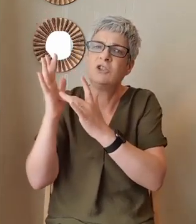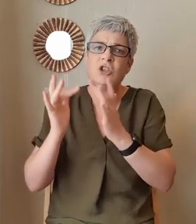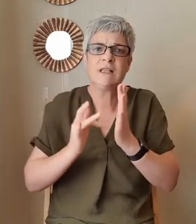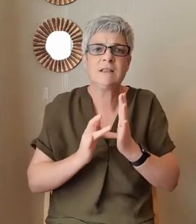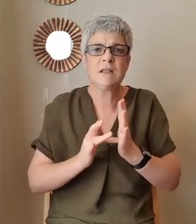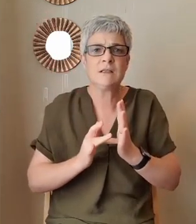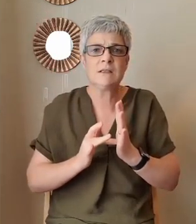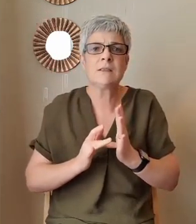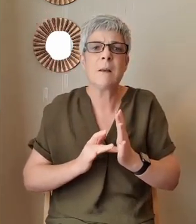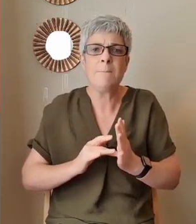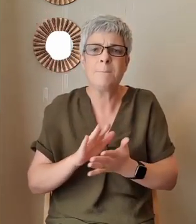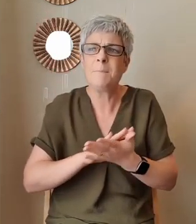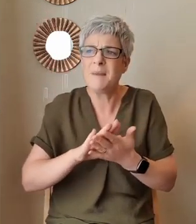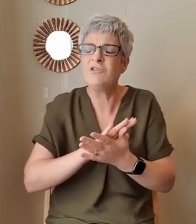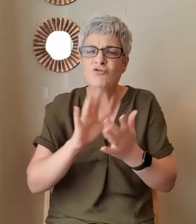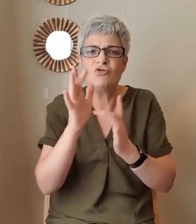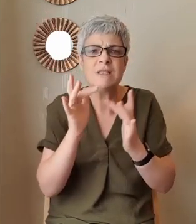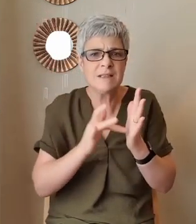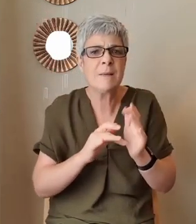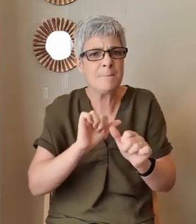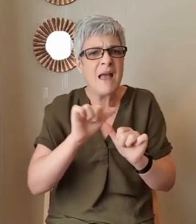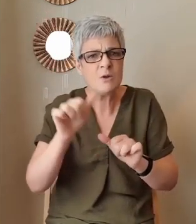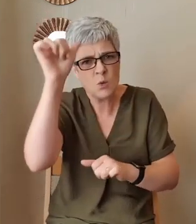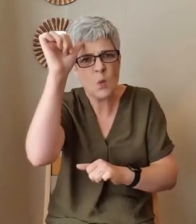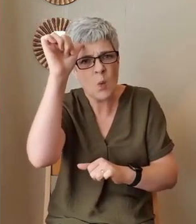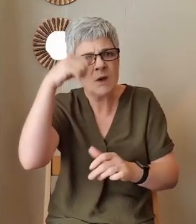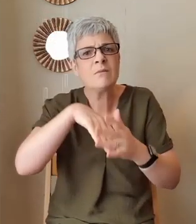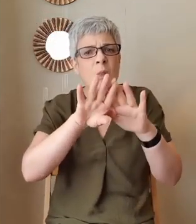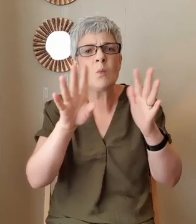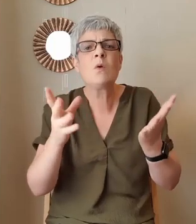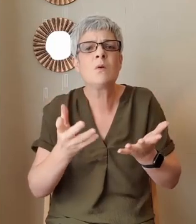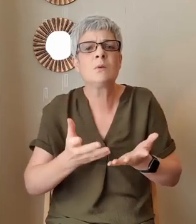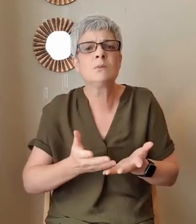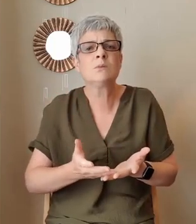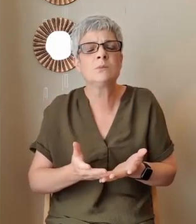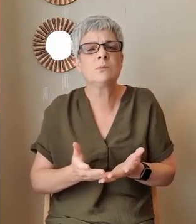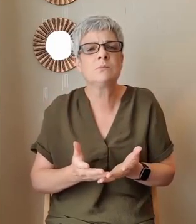Jesus, in ways that make Jesus better known.